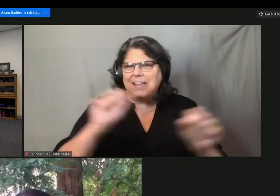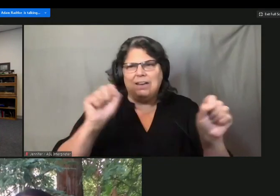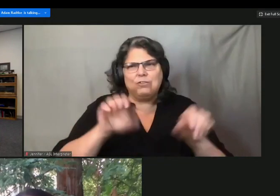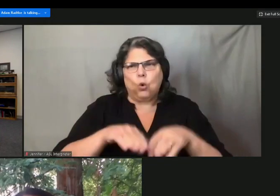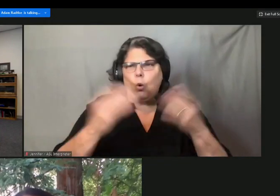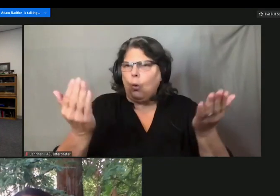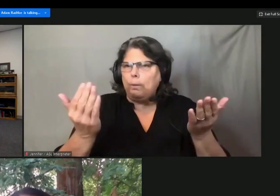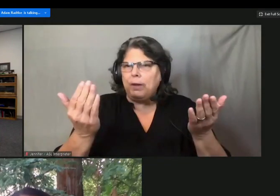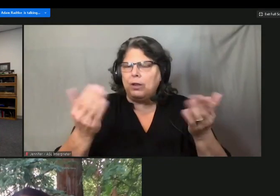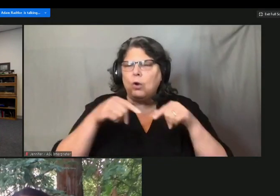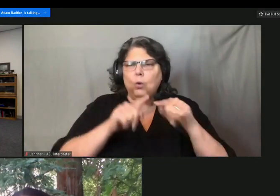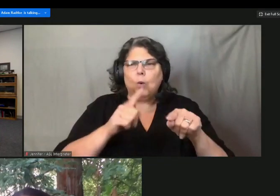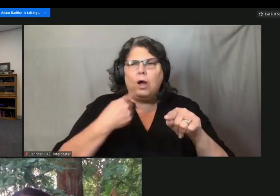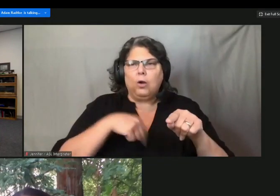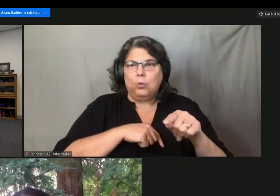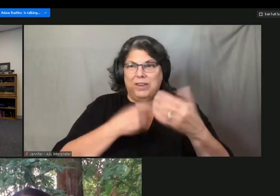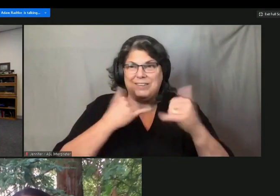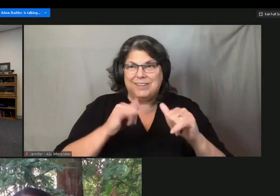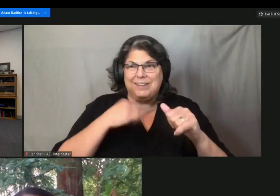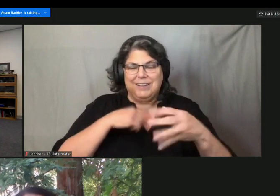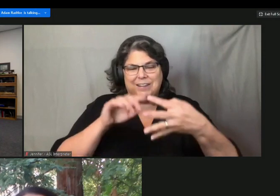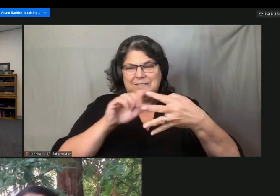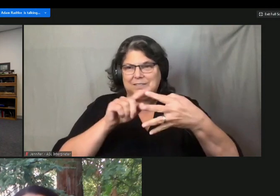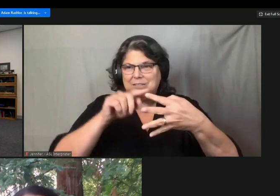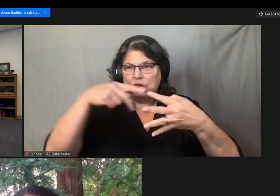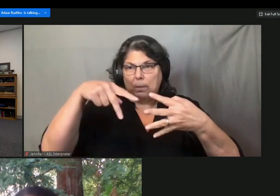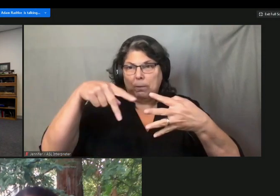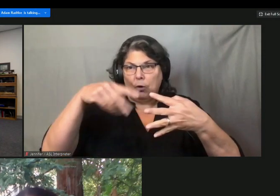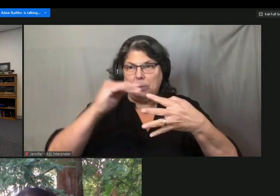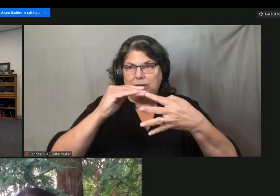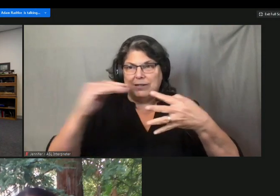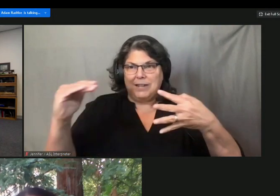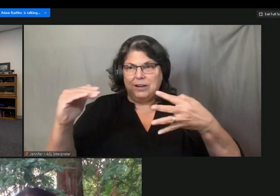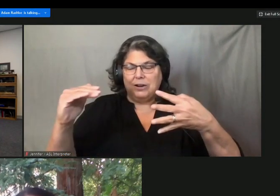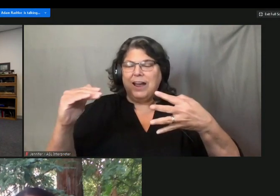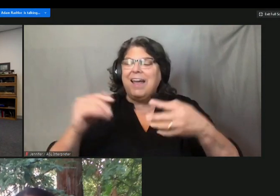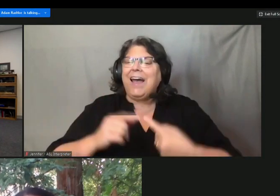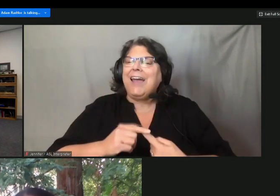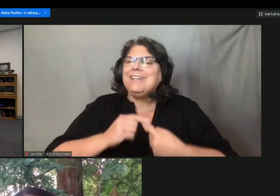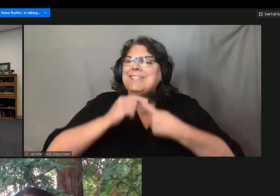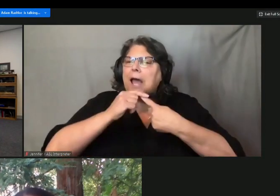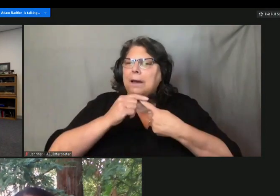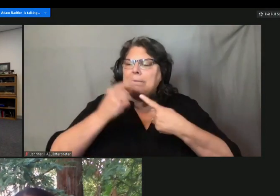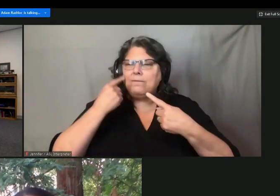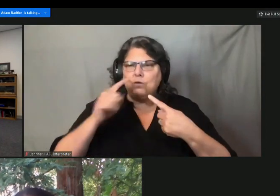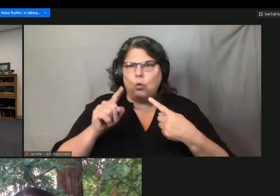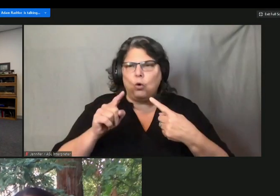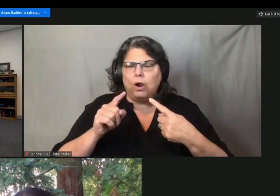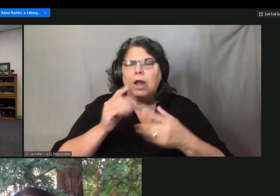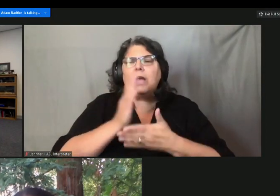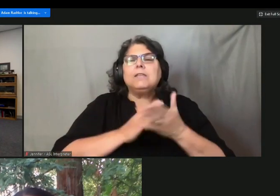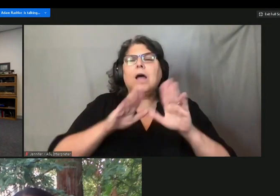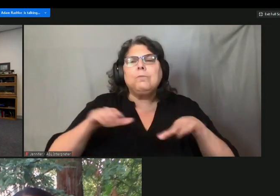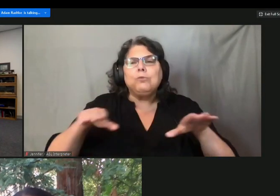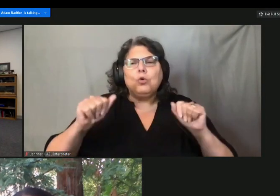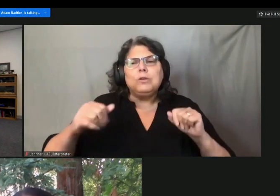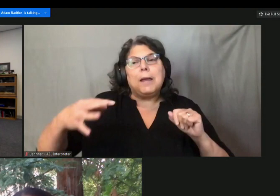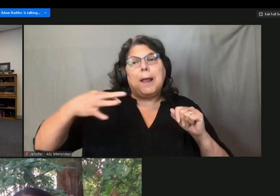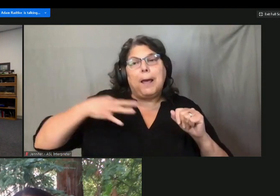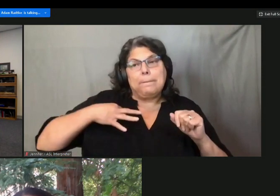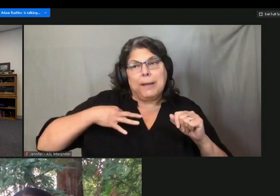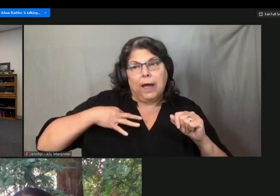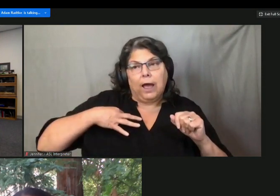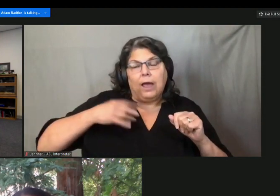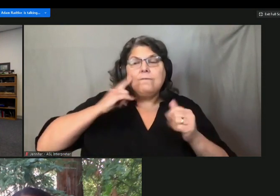in the purple tier. The exception is that schools may apply for a